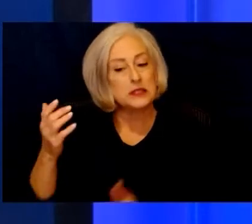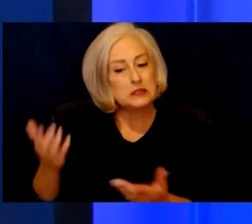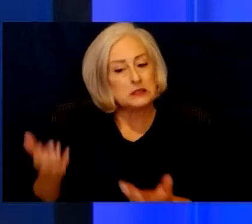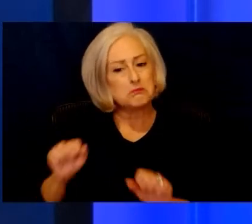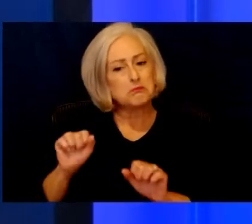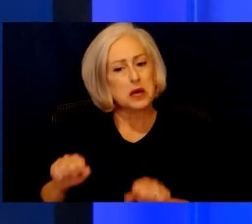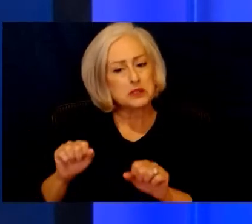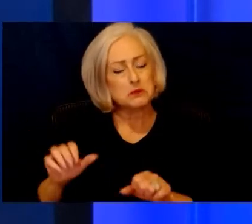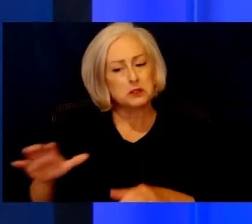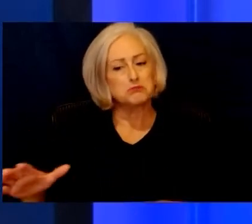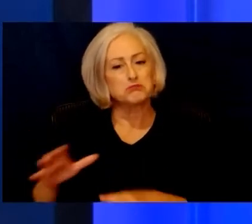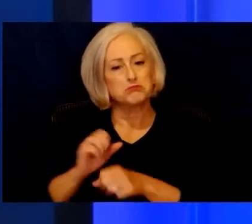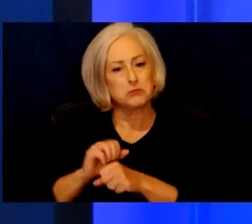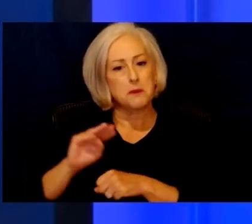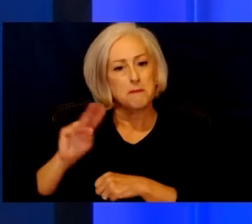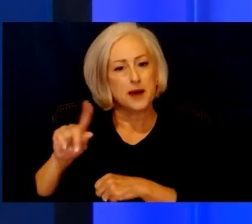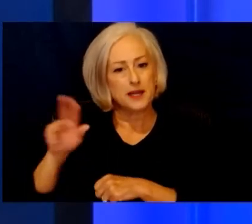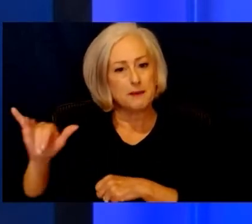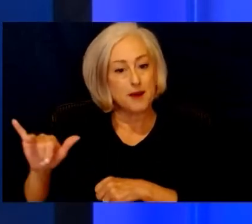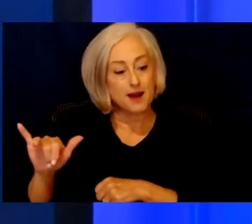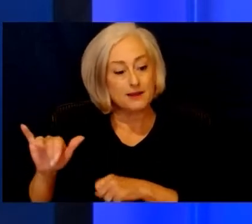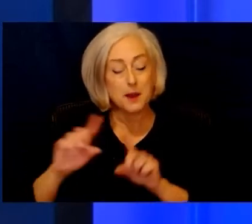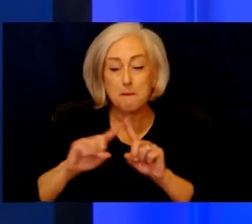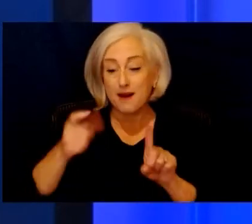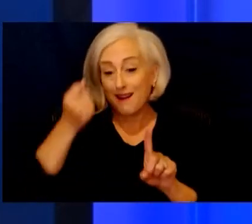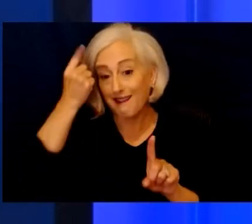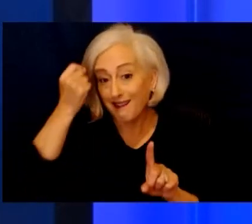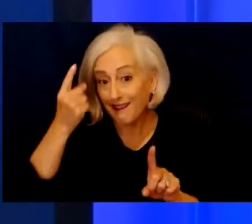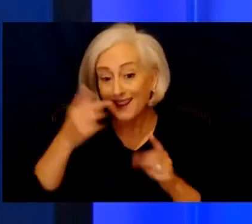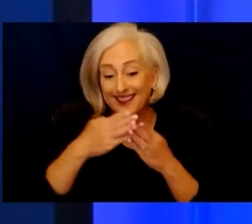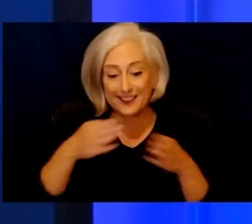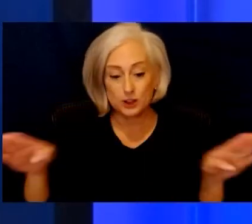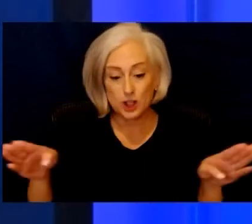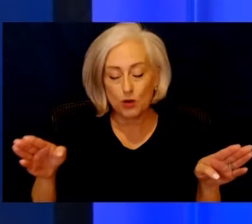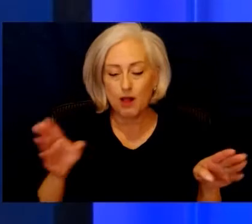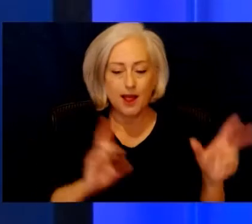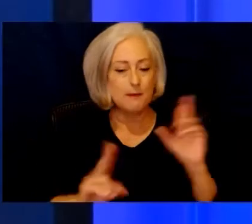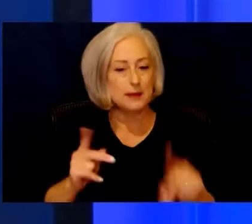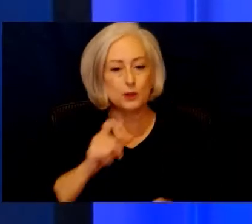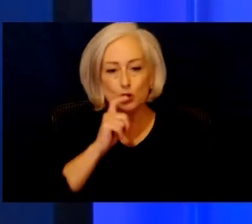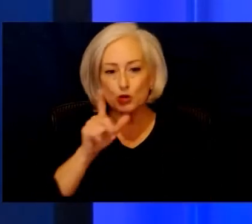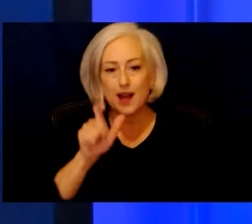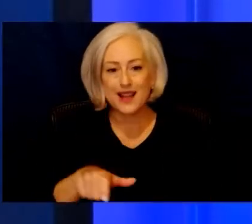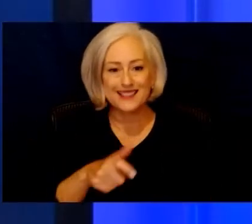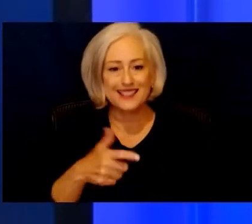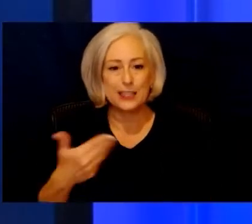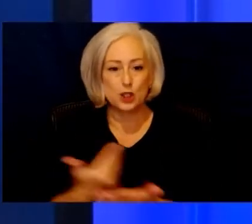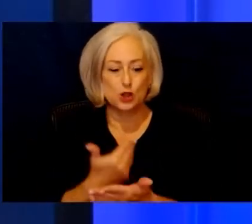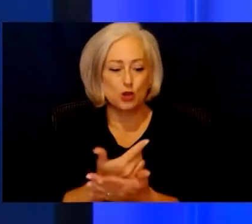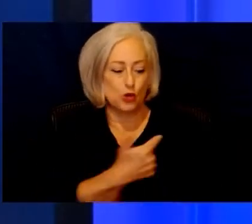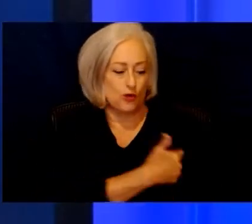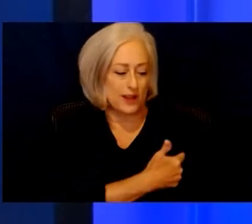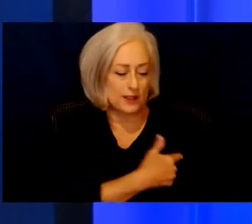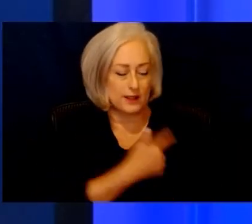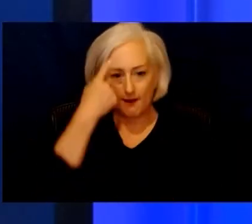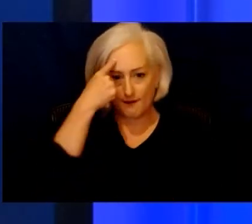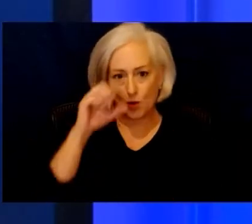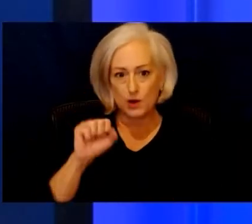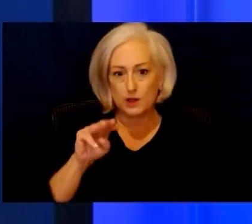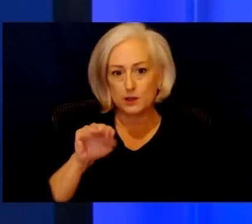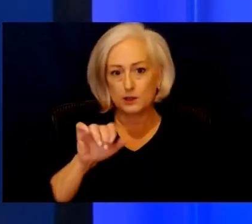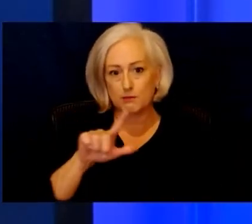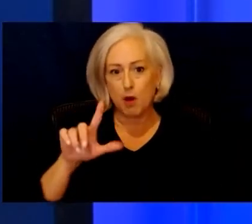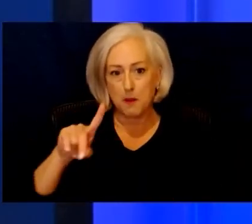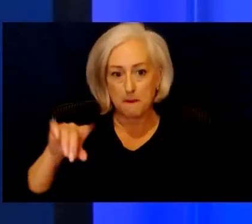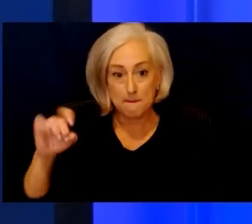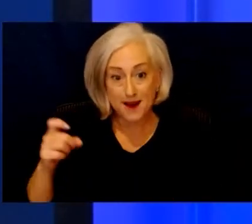the public does not need new smallpox vaccination. However, me being such a proponent of vaccination,